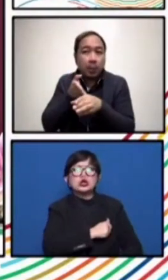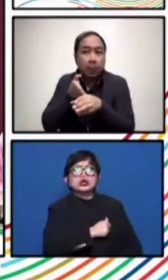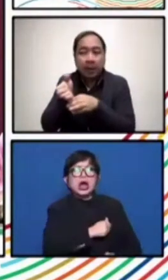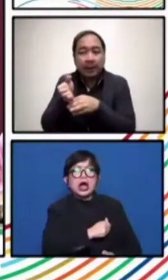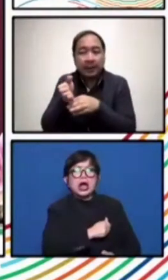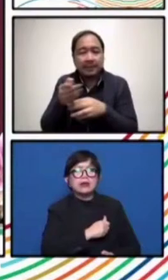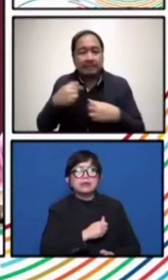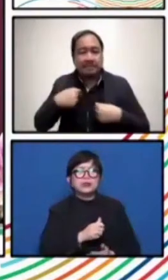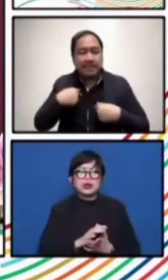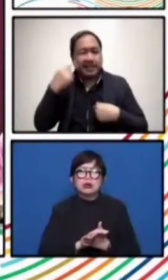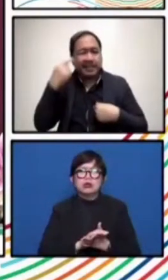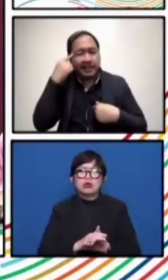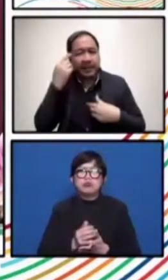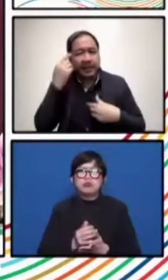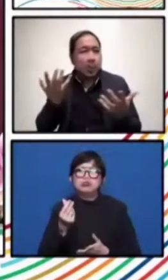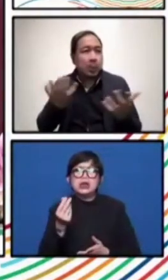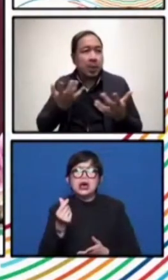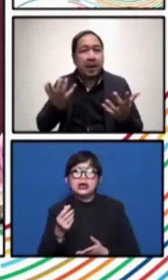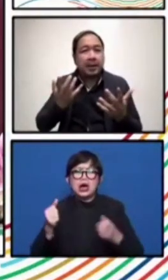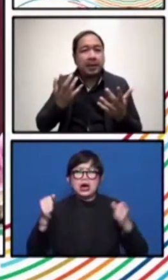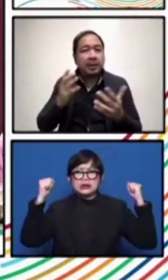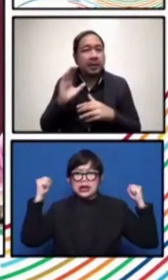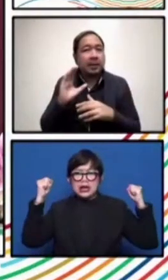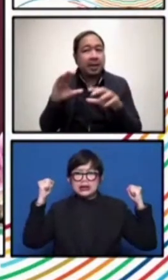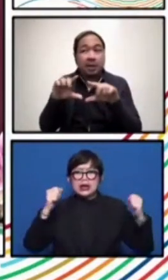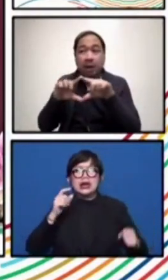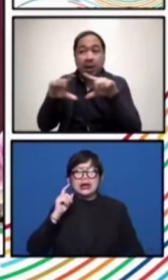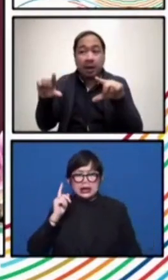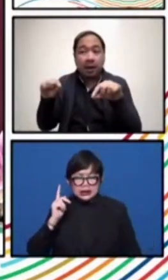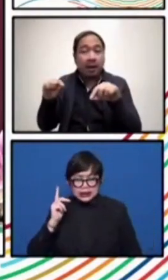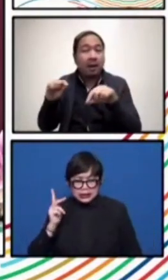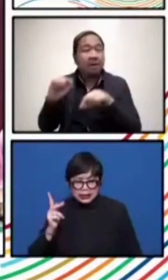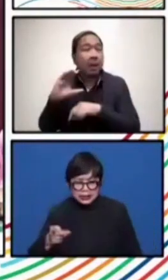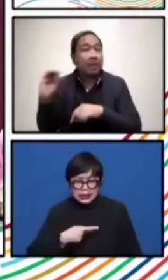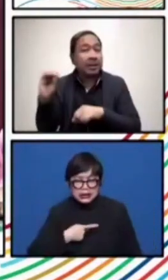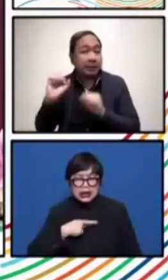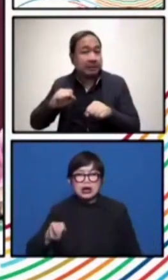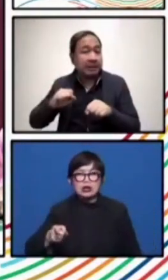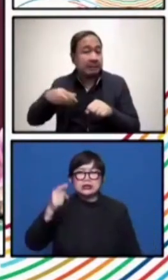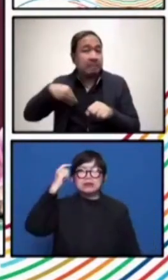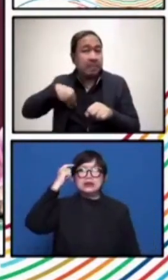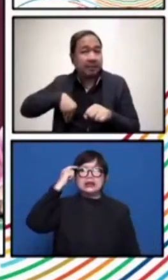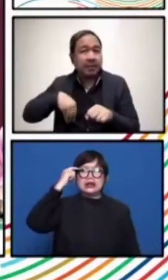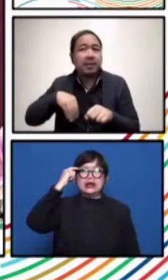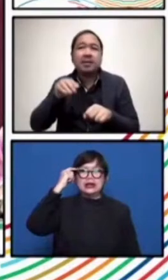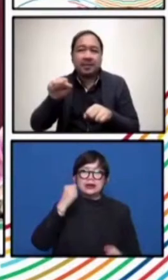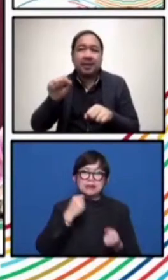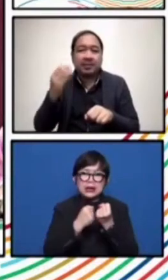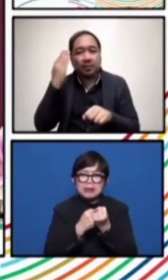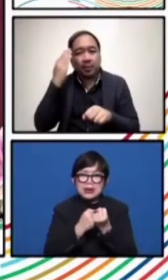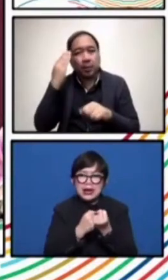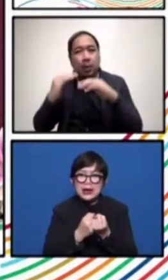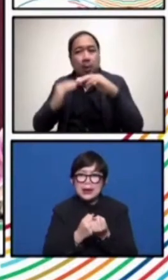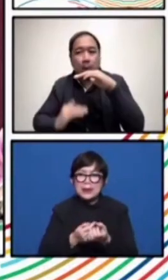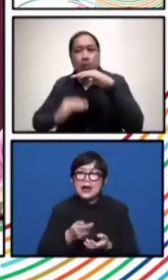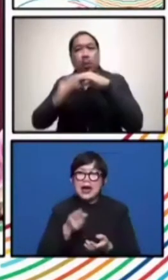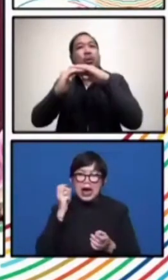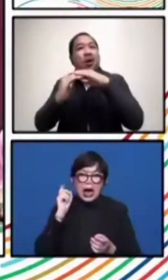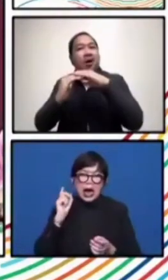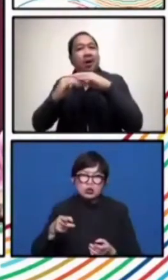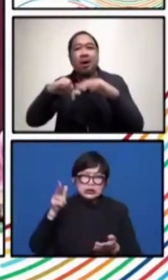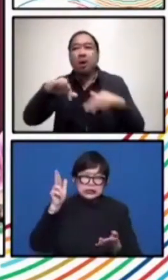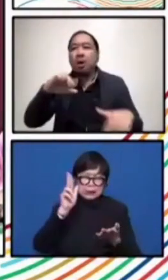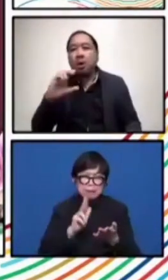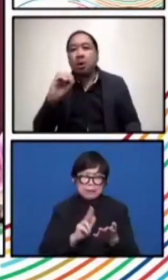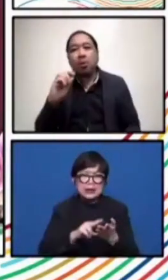of where an incentive would make sense of course the quotas are there but I'm not a great advocate of the quotas again because